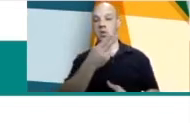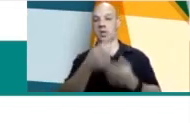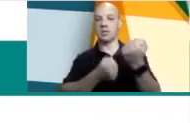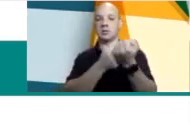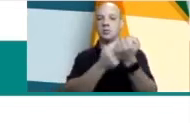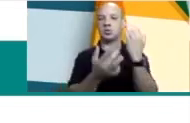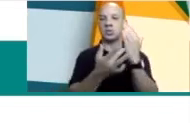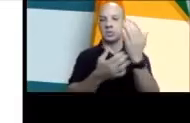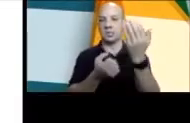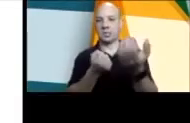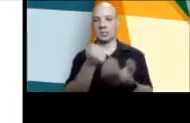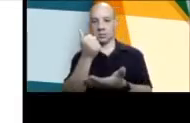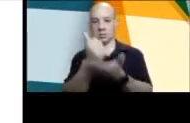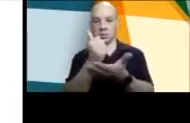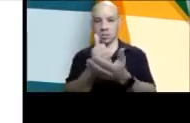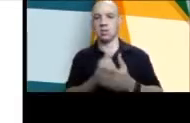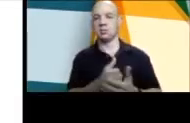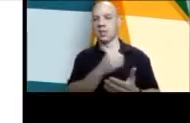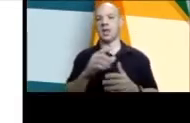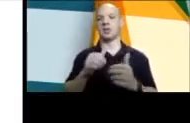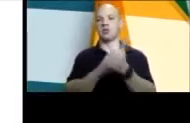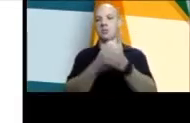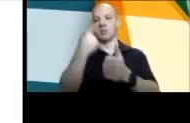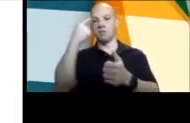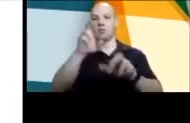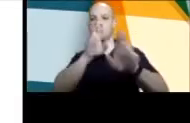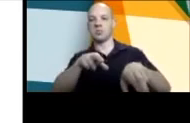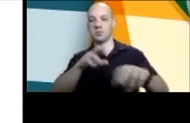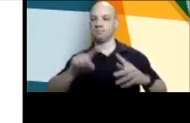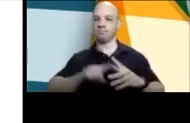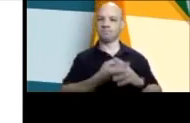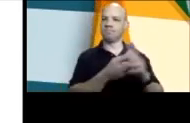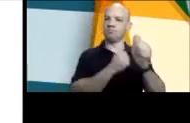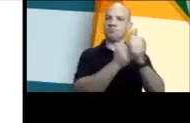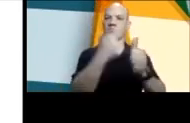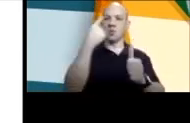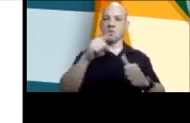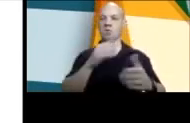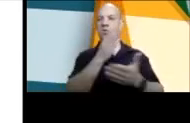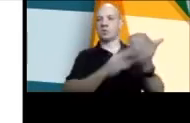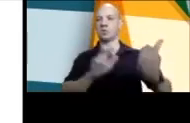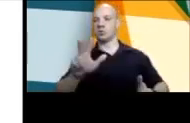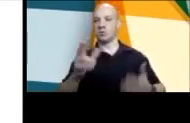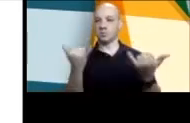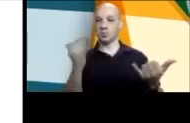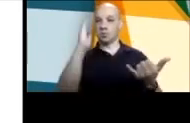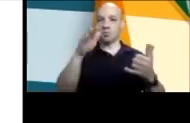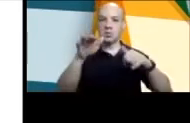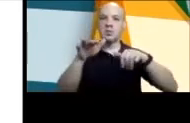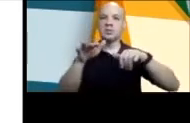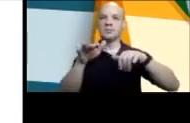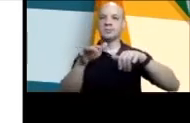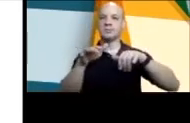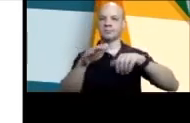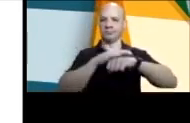with reporting. Let's begin with compliance for Section 3. Today we will